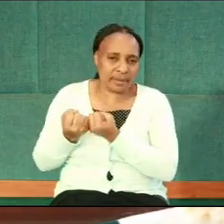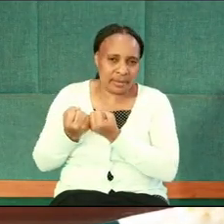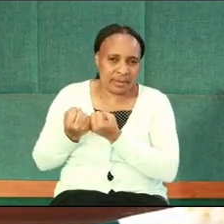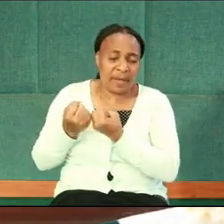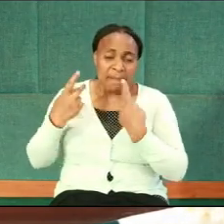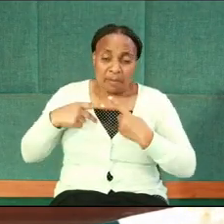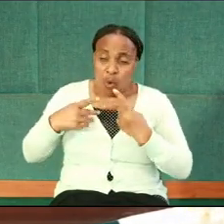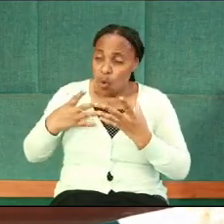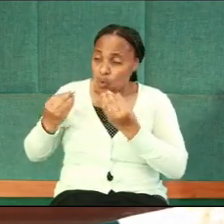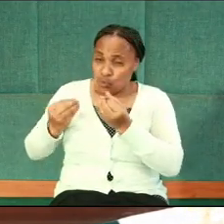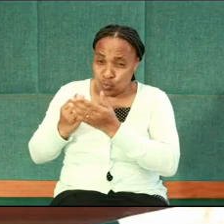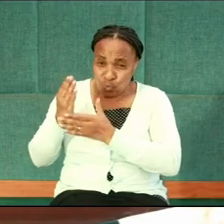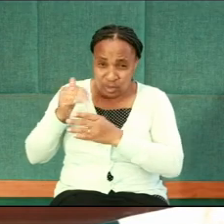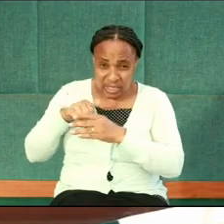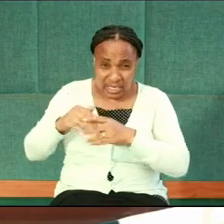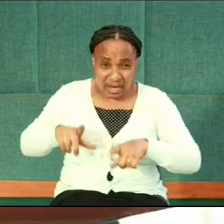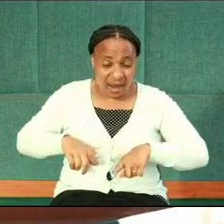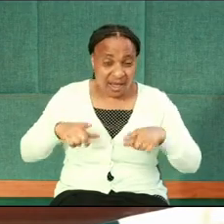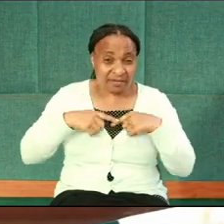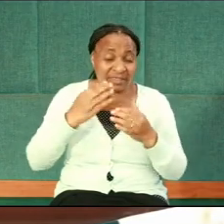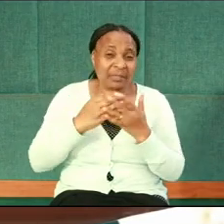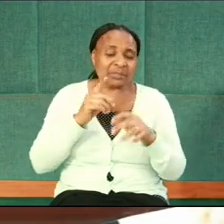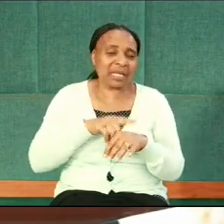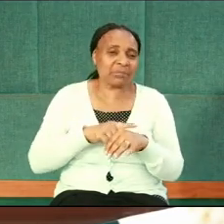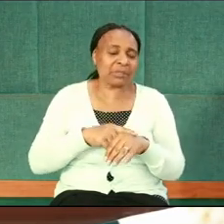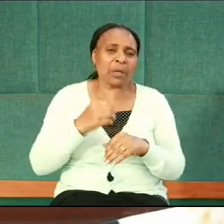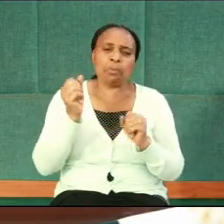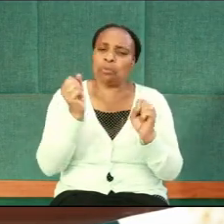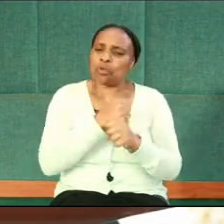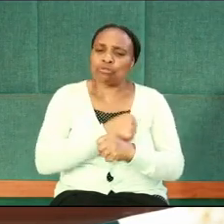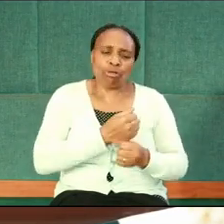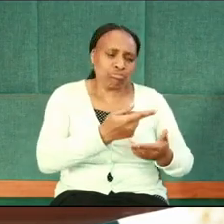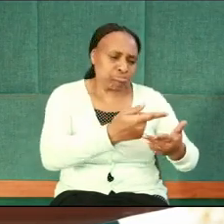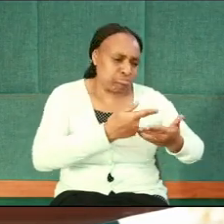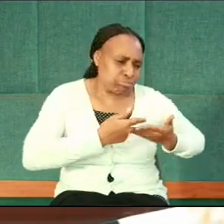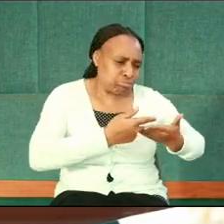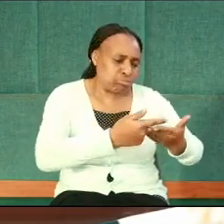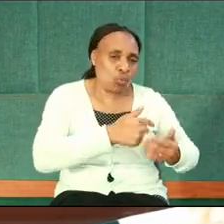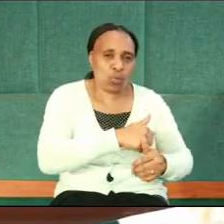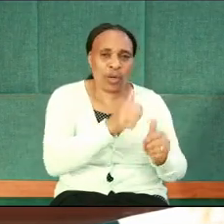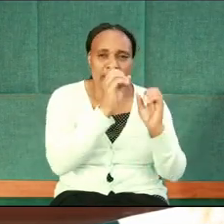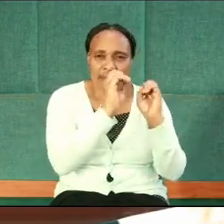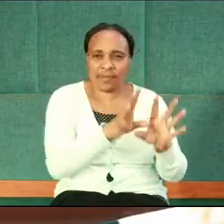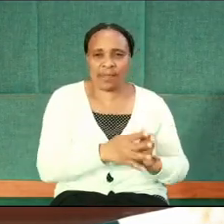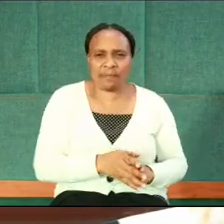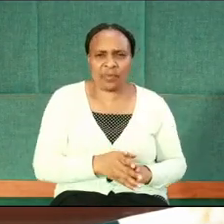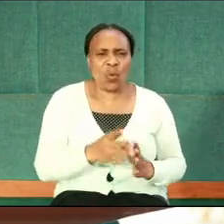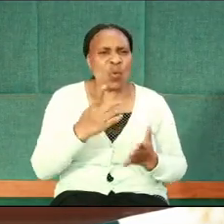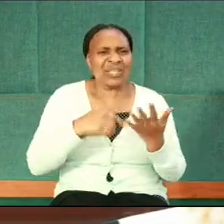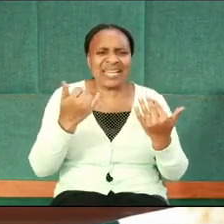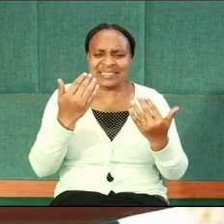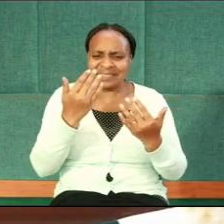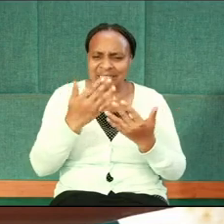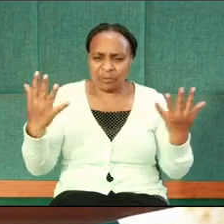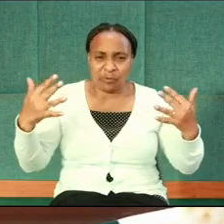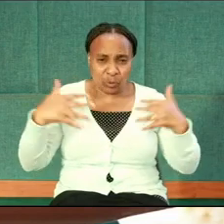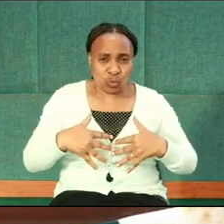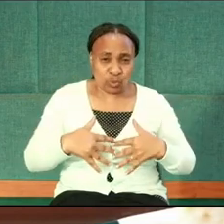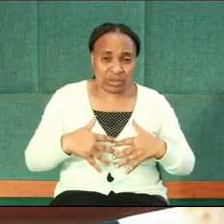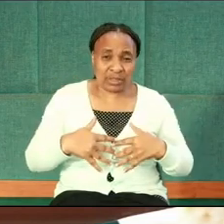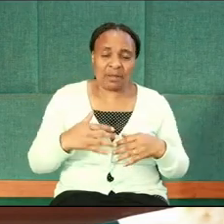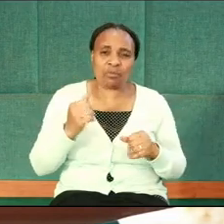through in life, and sometimes they do not negotiate well. What are some of the traumas? They